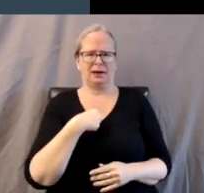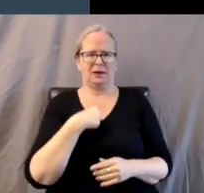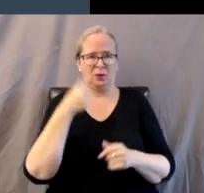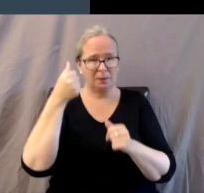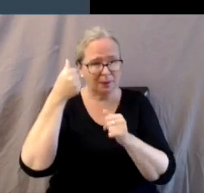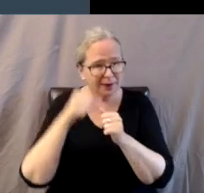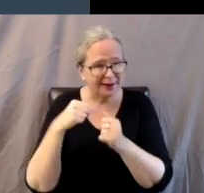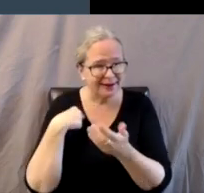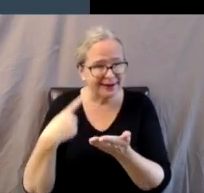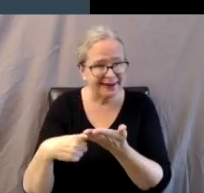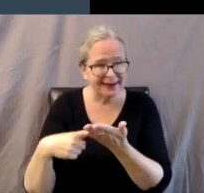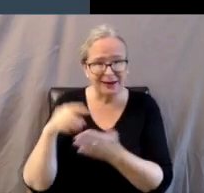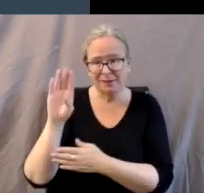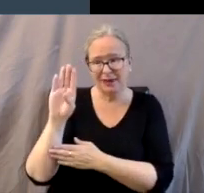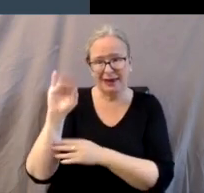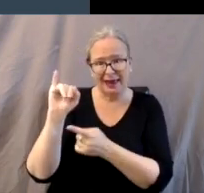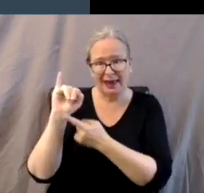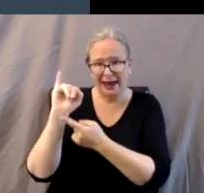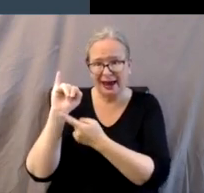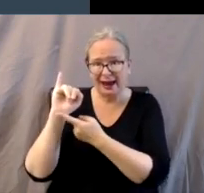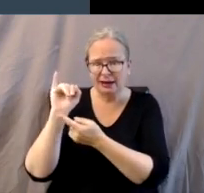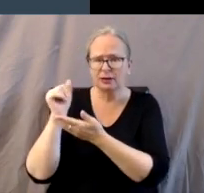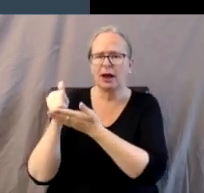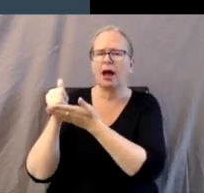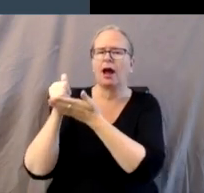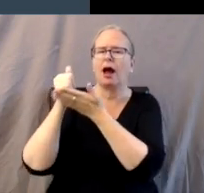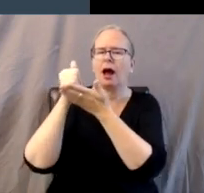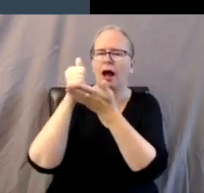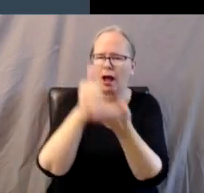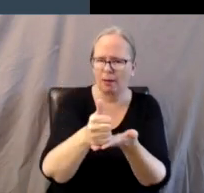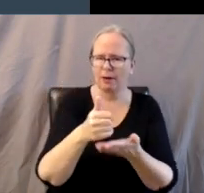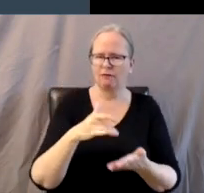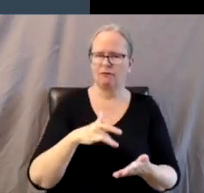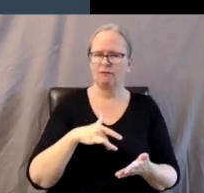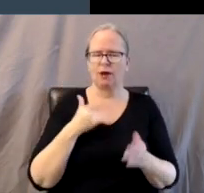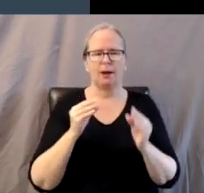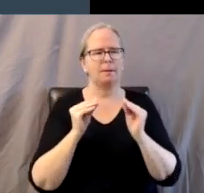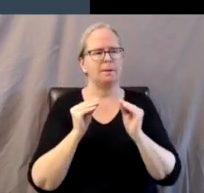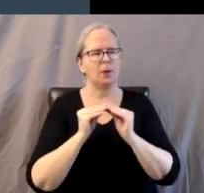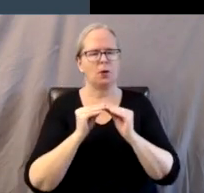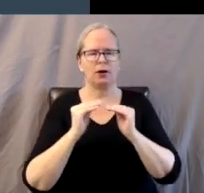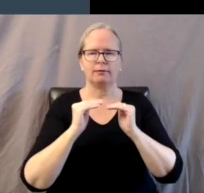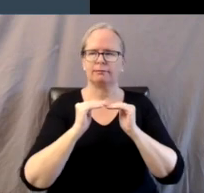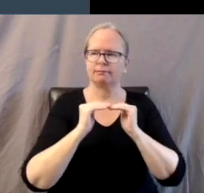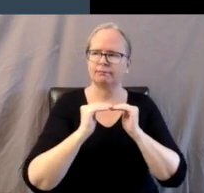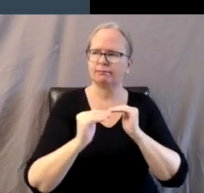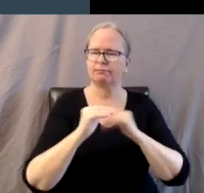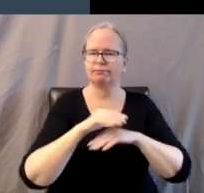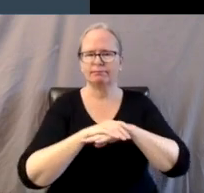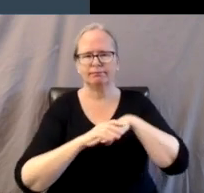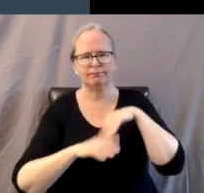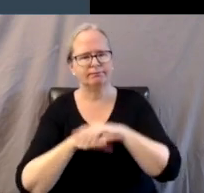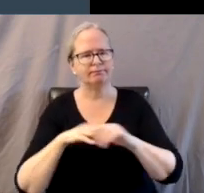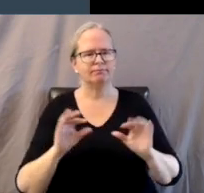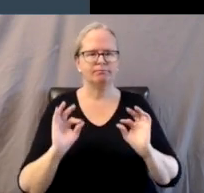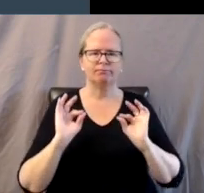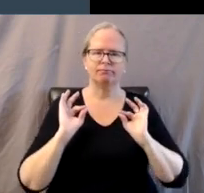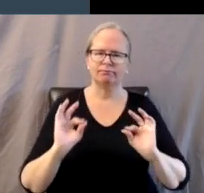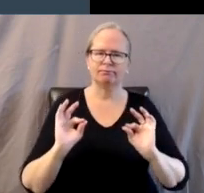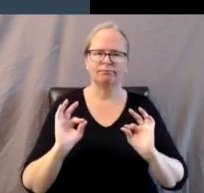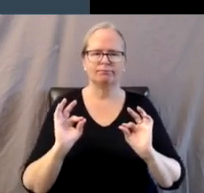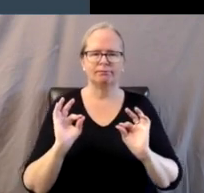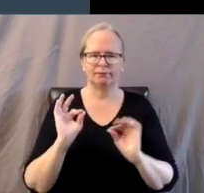things, that added layer of security can also be provided into the economy that's always evolving, and it can